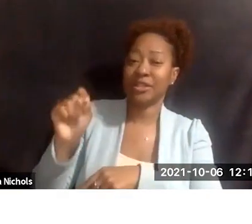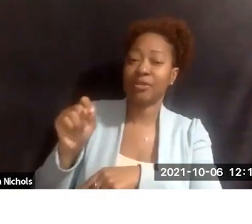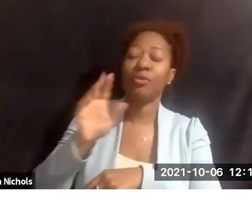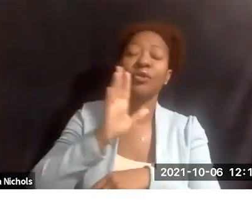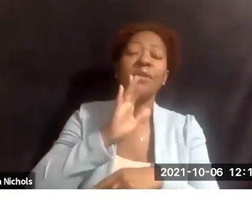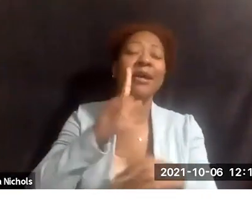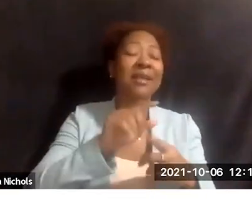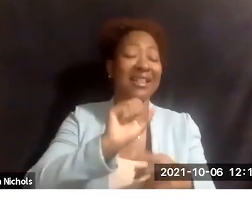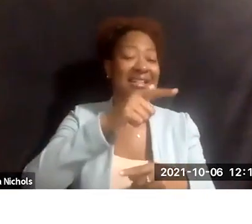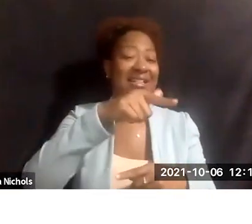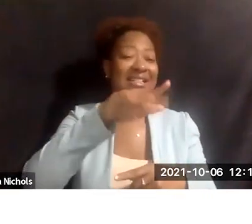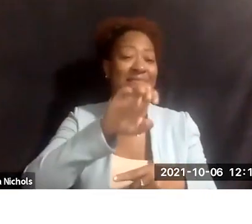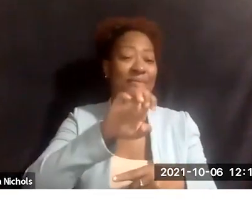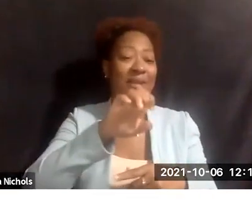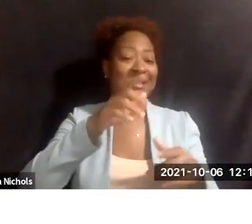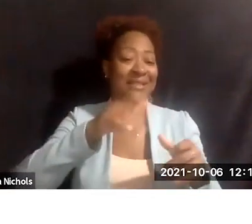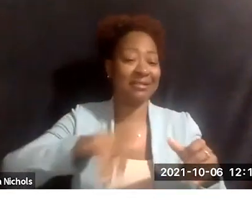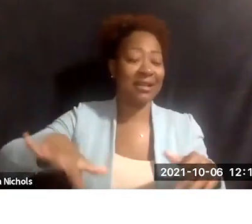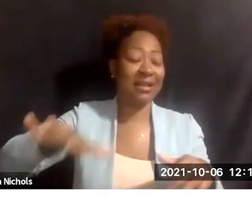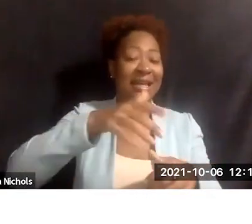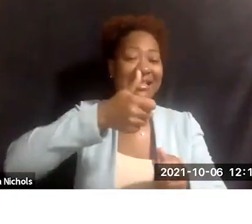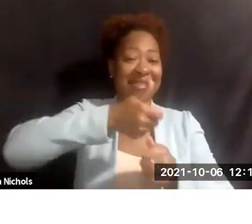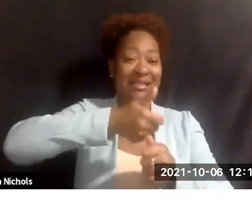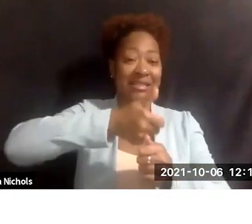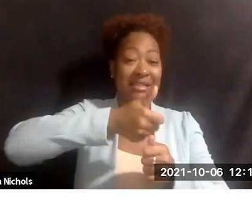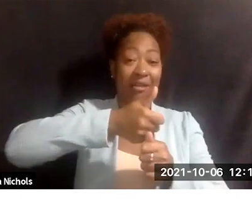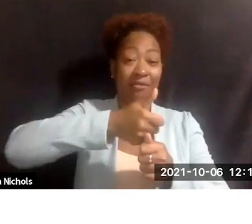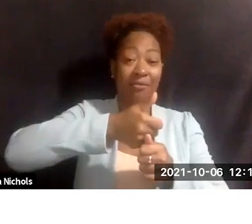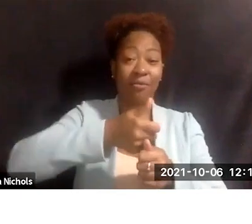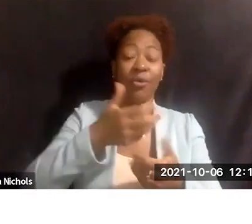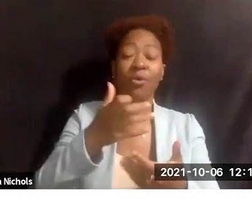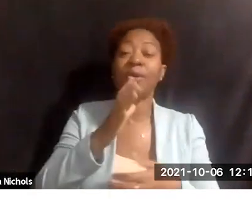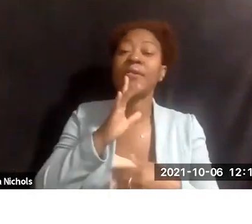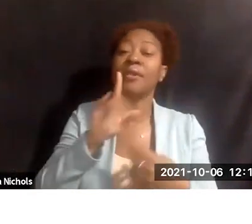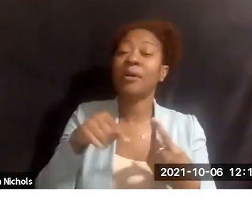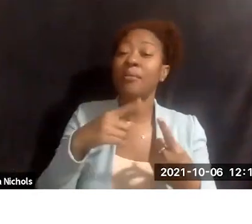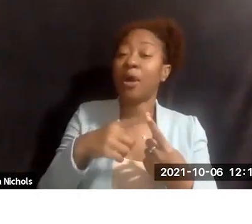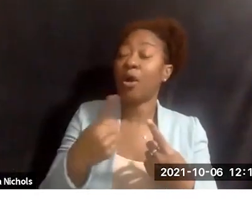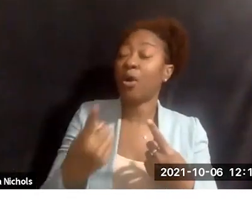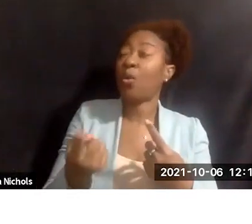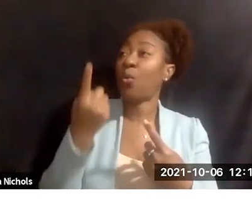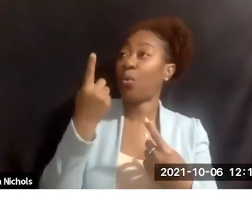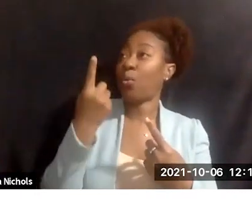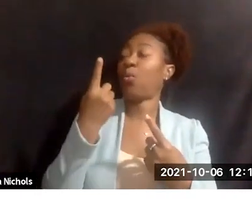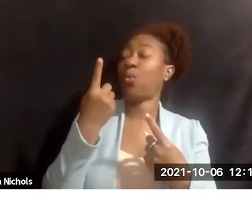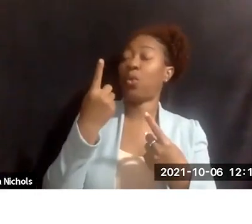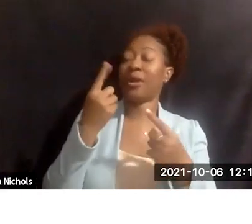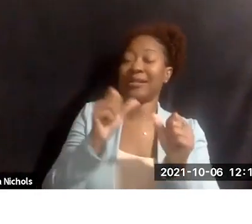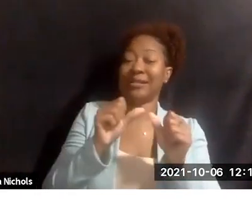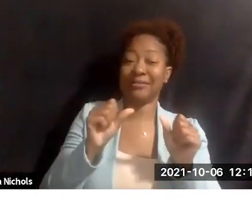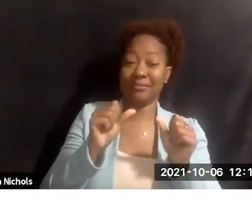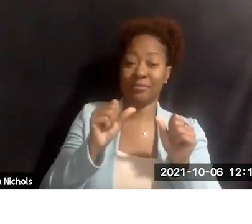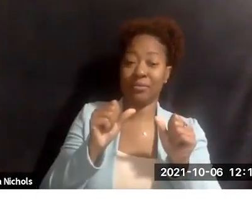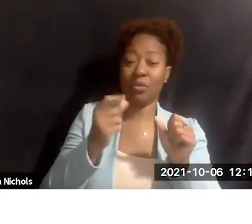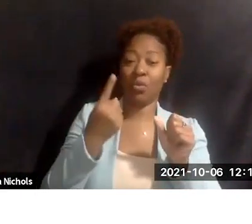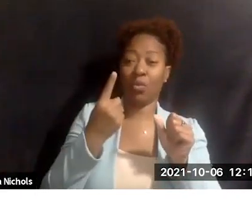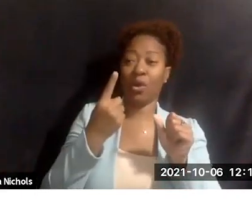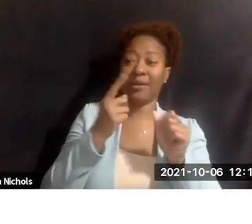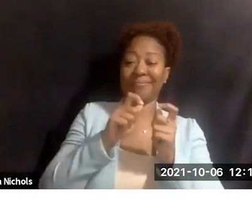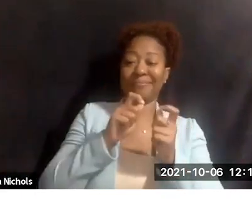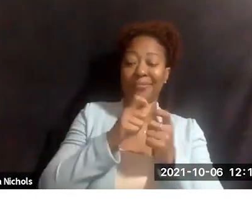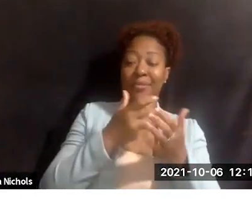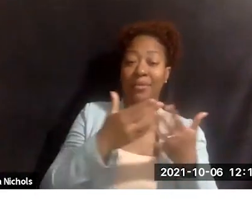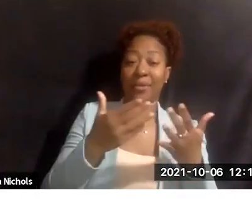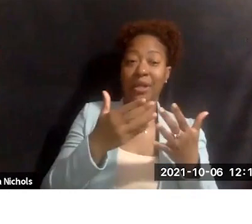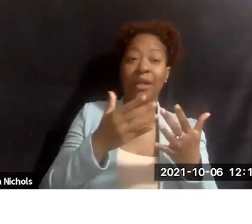by talking about our experiences with one particular invisible disability and then branch out from there. And